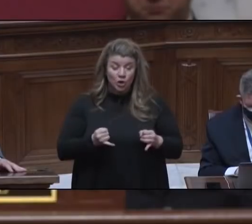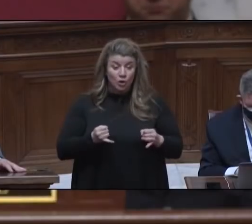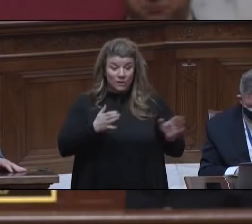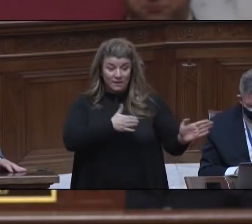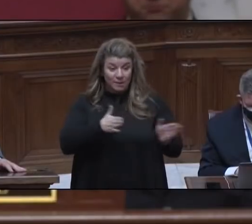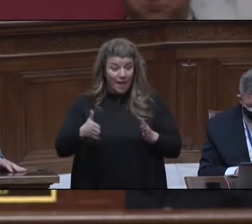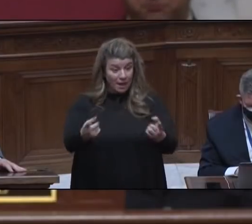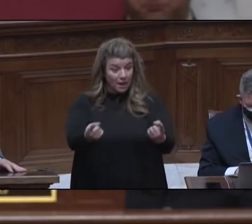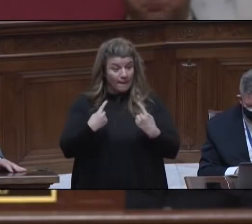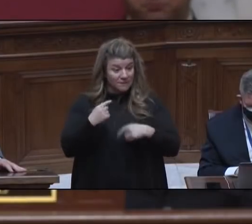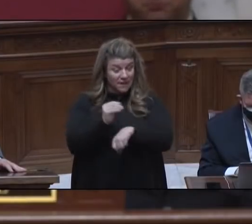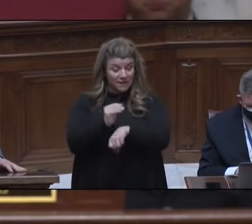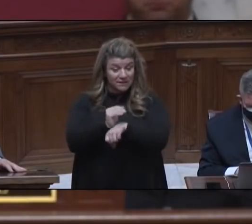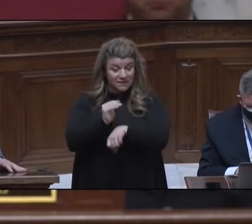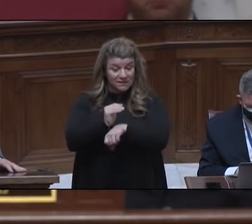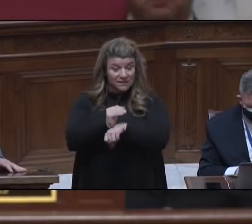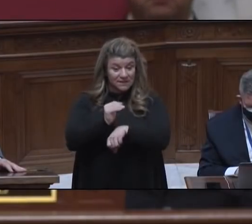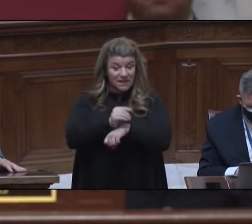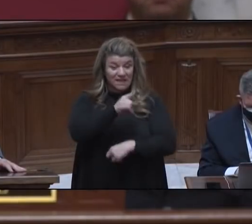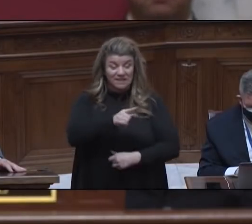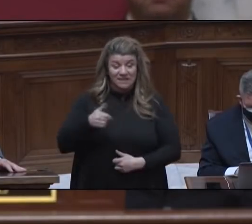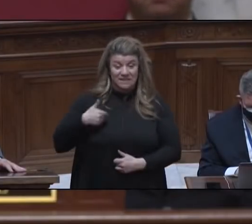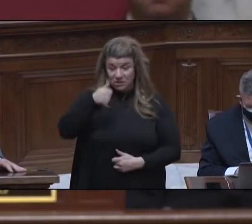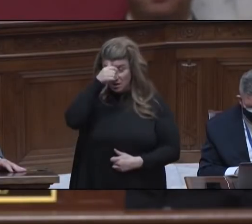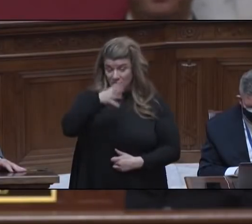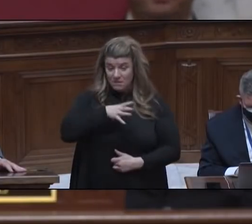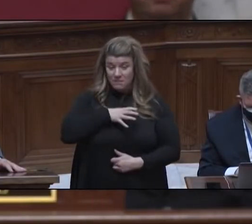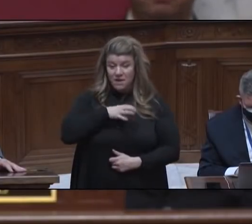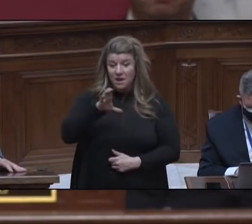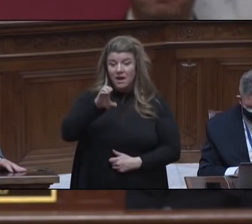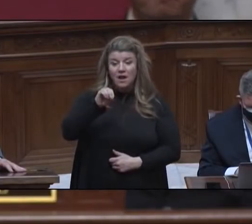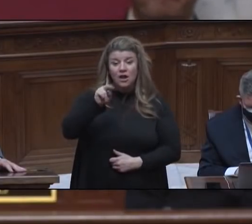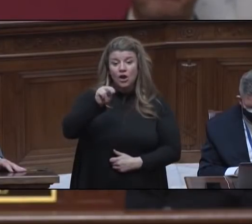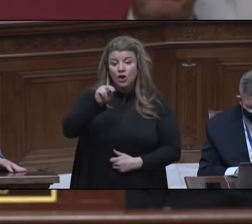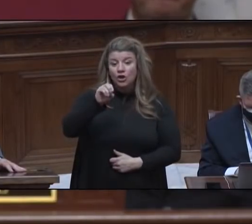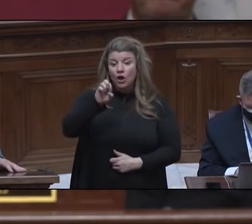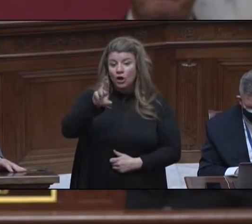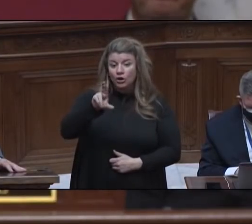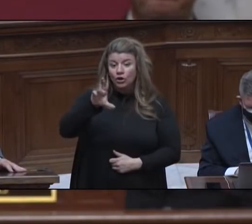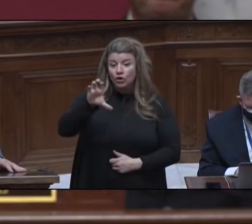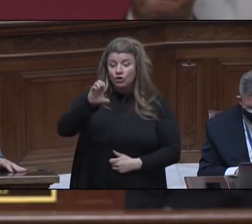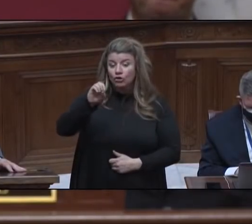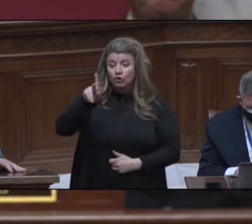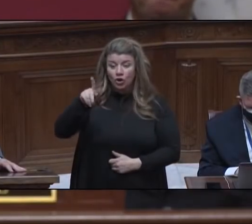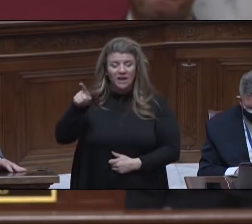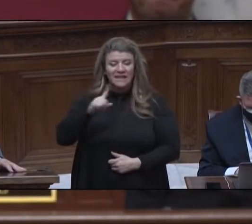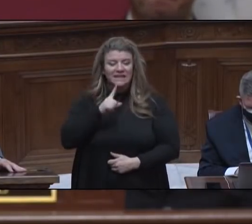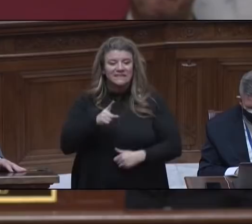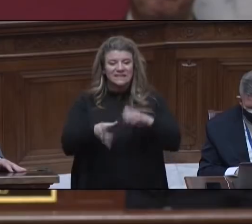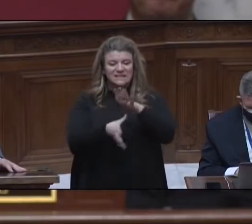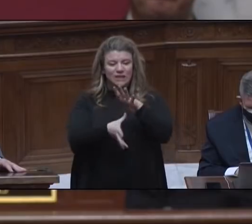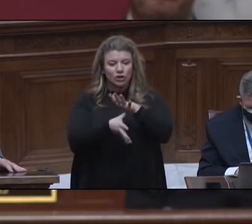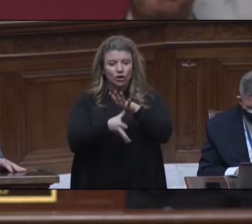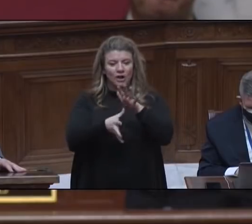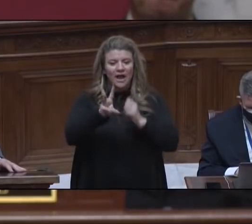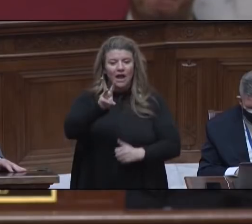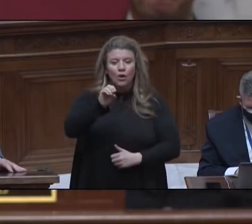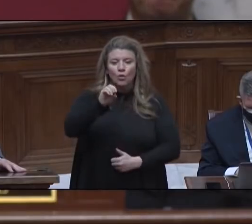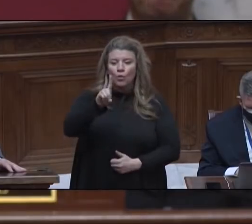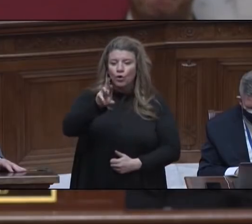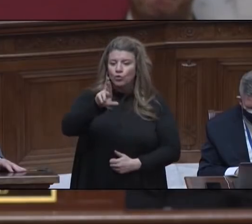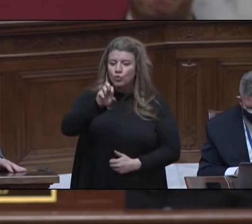tonight. This young man, his name is Connor Cook. He's a senior at Woodrow Wilson High School.